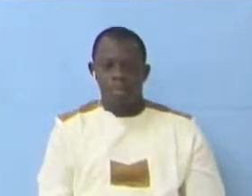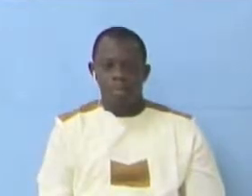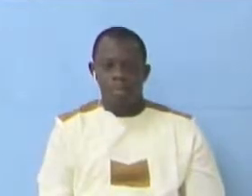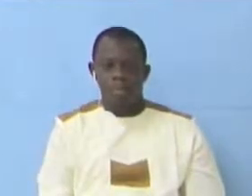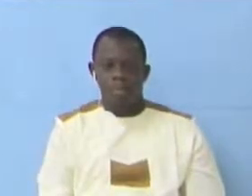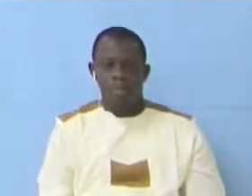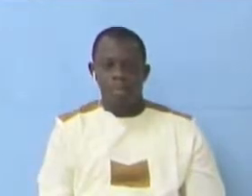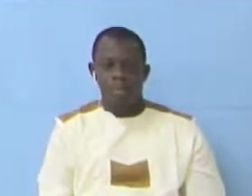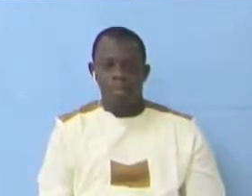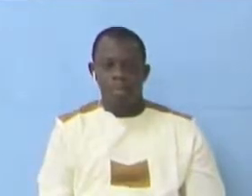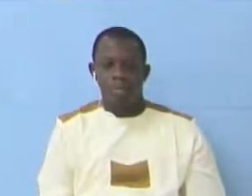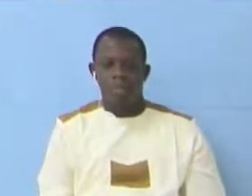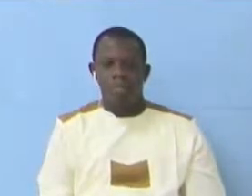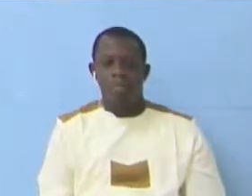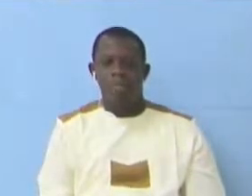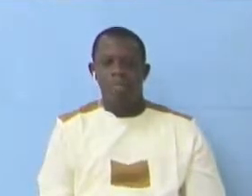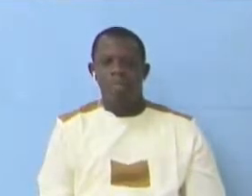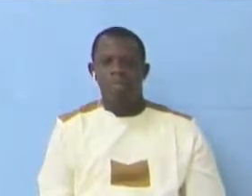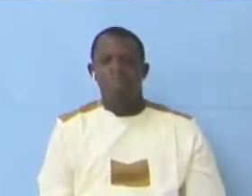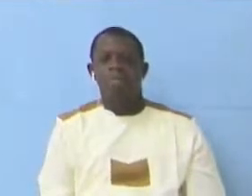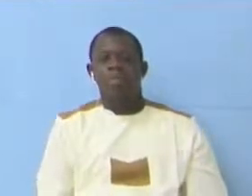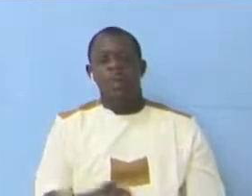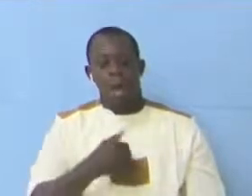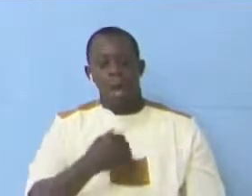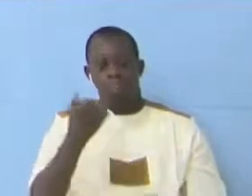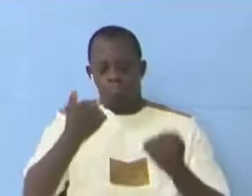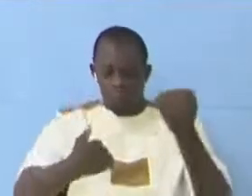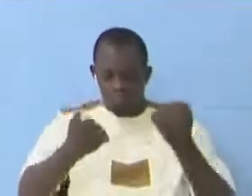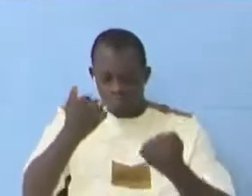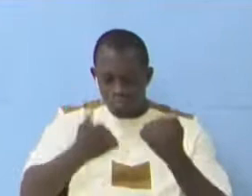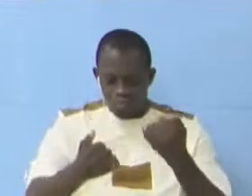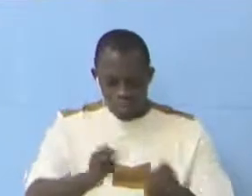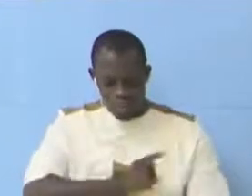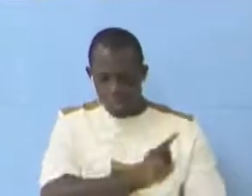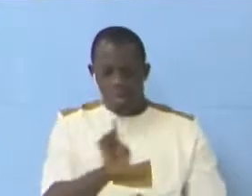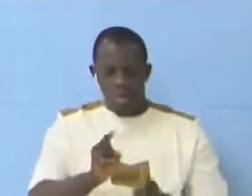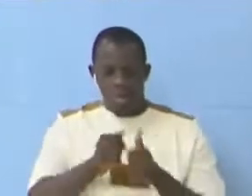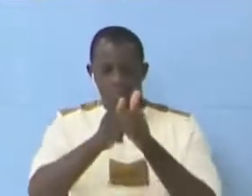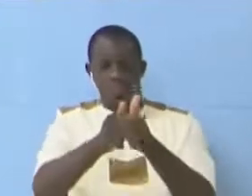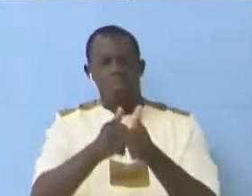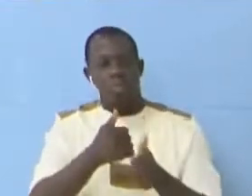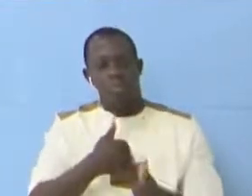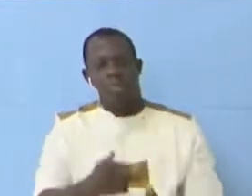And I drove off. They followed me.